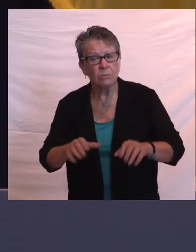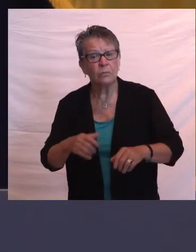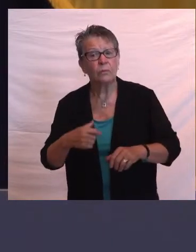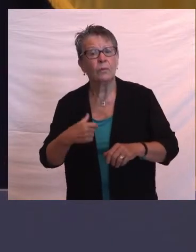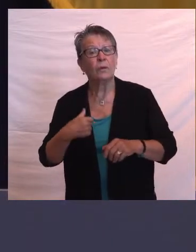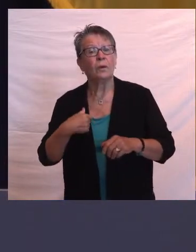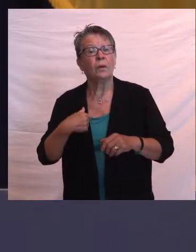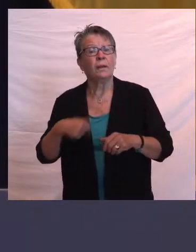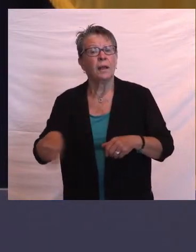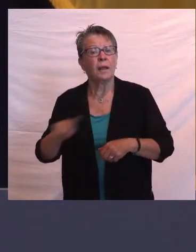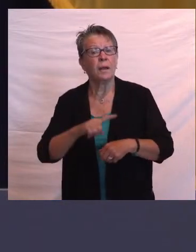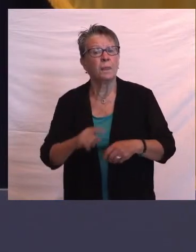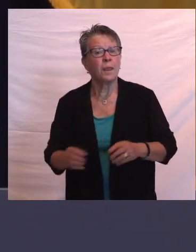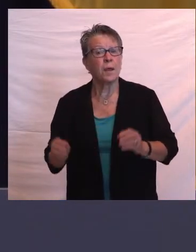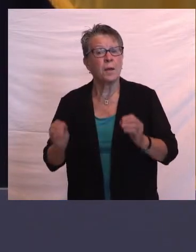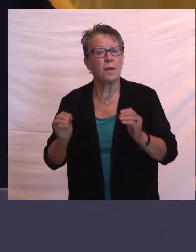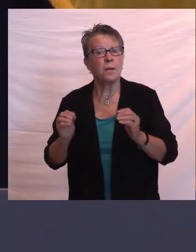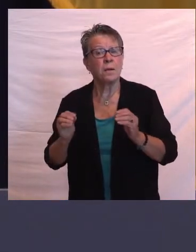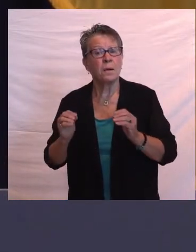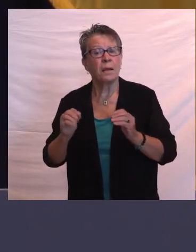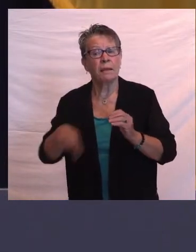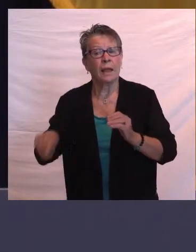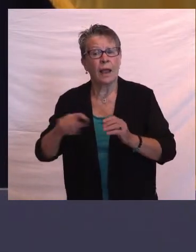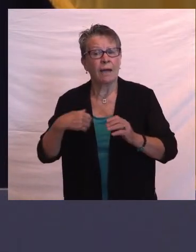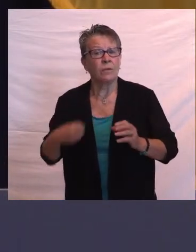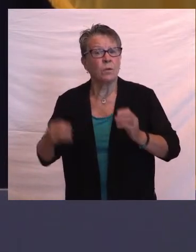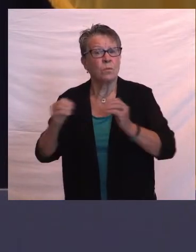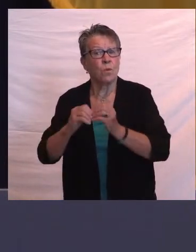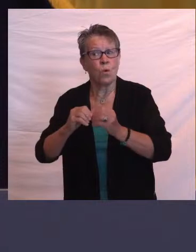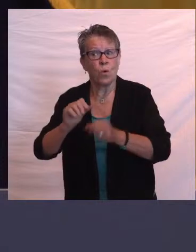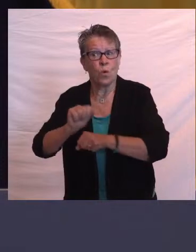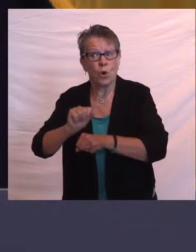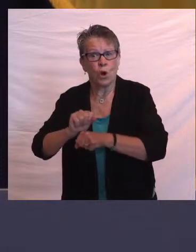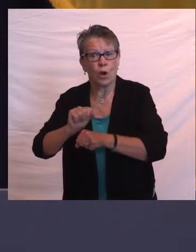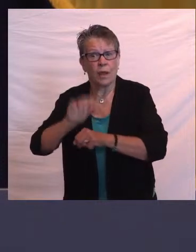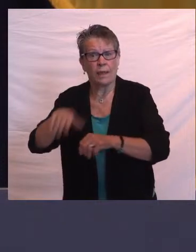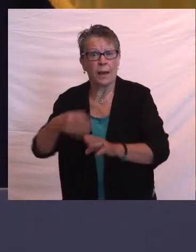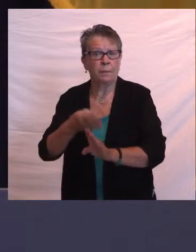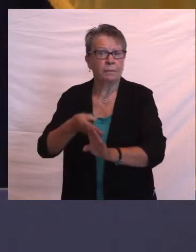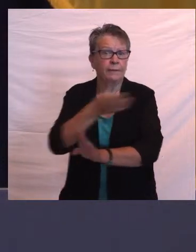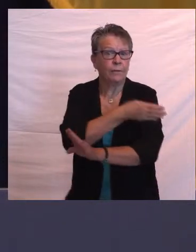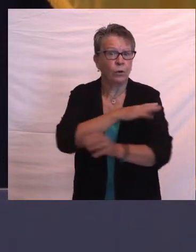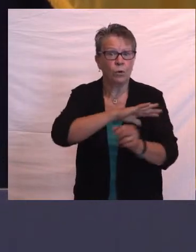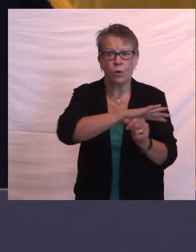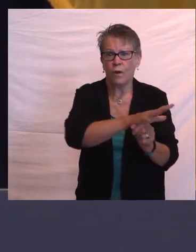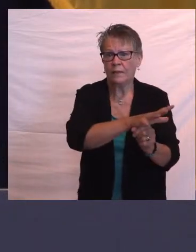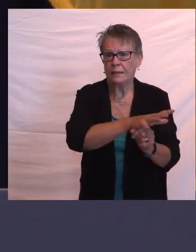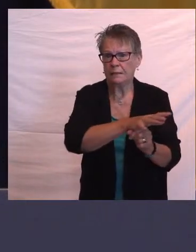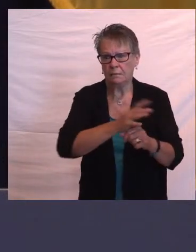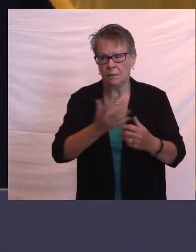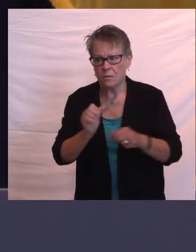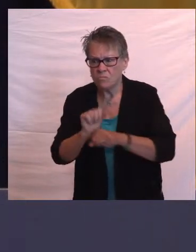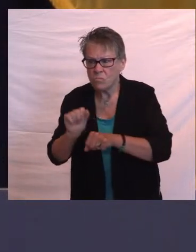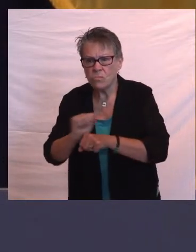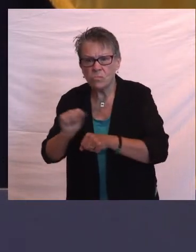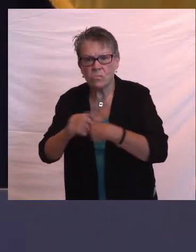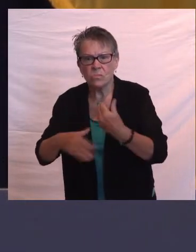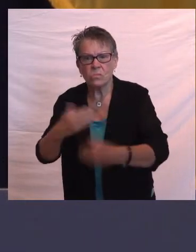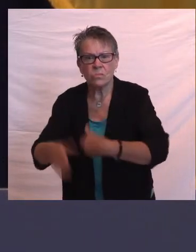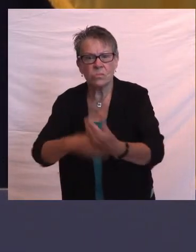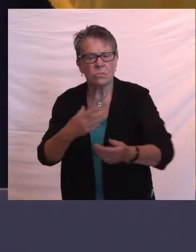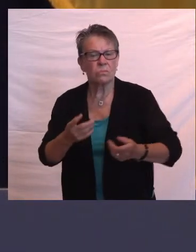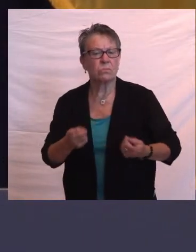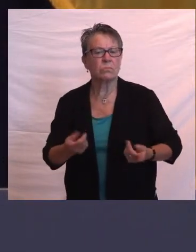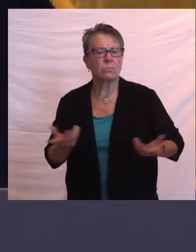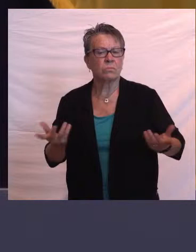frustration, again, like an unemployment benefit, if you're out there waiting for your appointment or the process to take, and you're frustrated, I don't blame